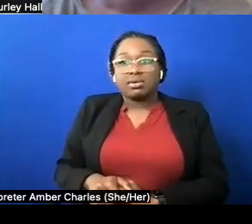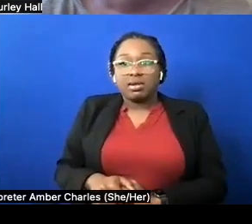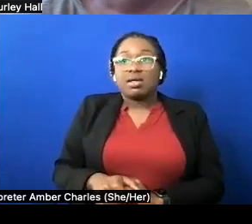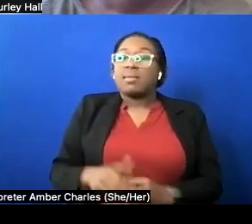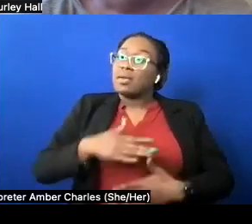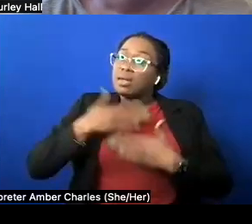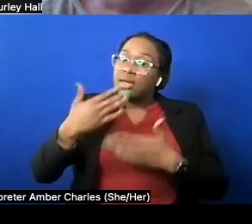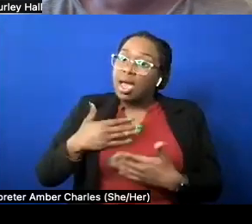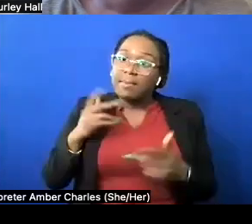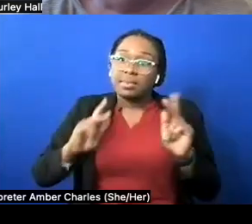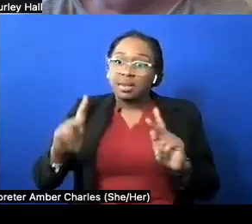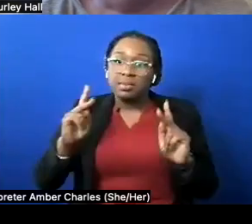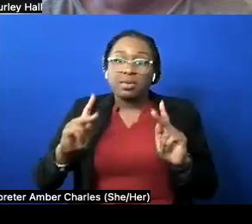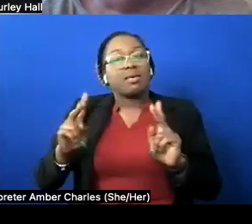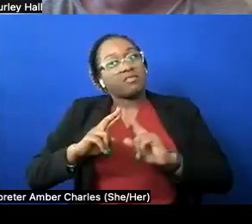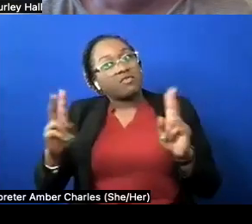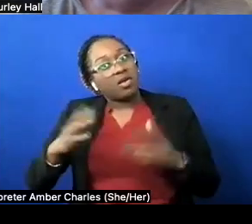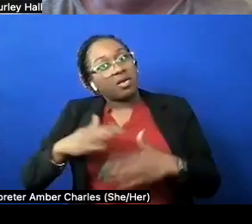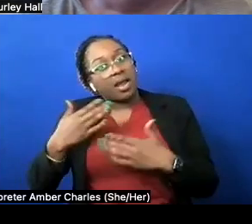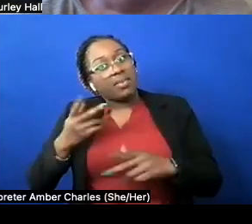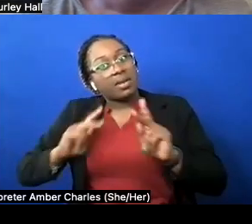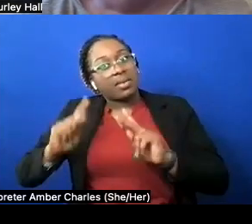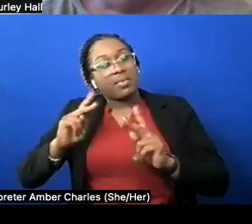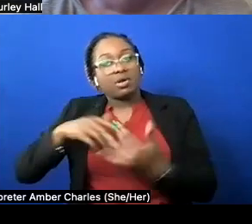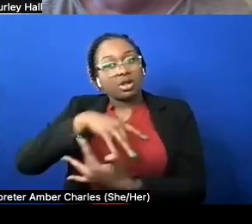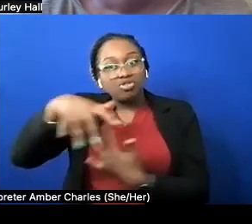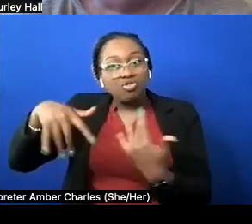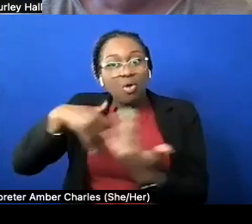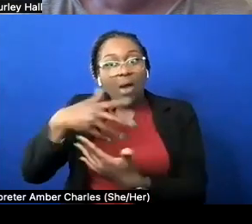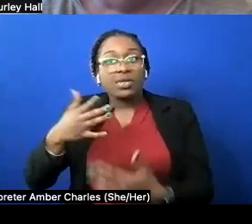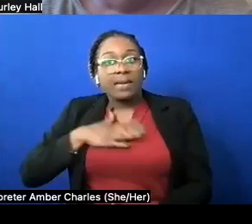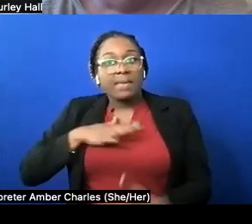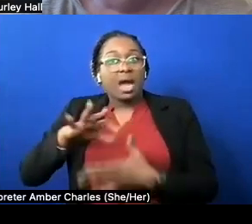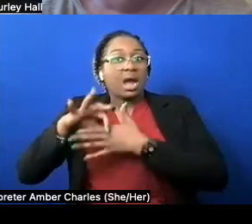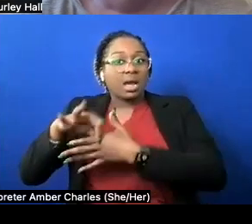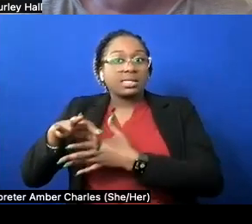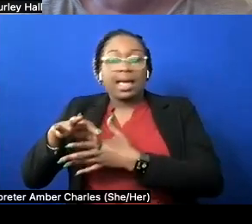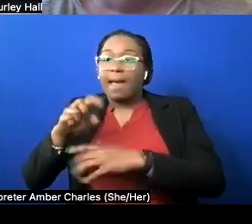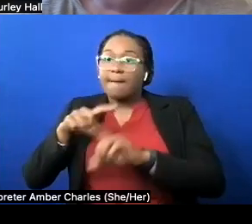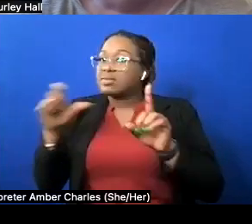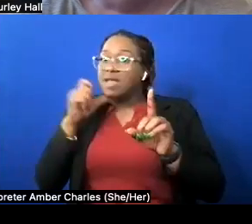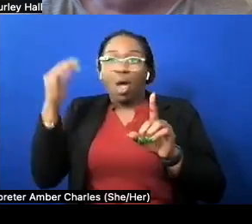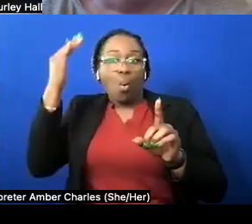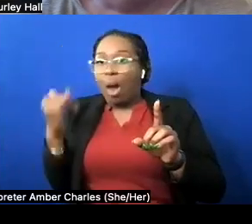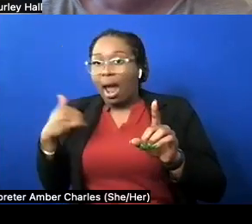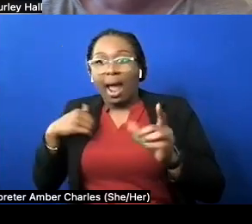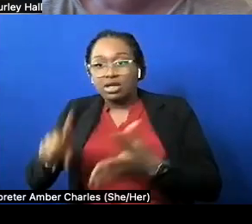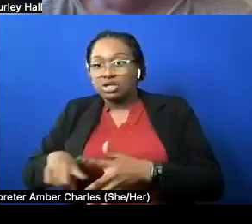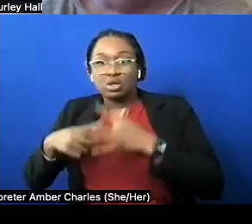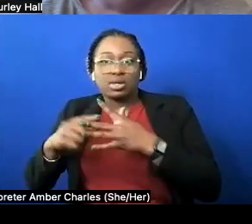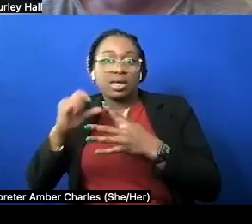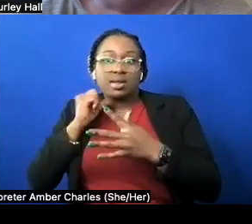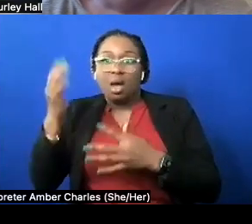that people, very grateful that people interact with my content. But like I said, that's not why I started and it's not why I